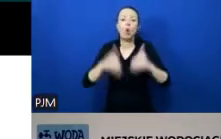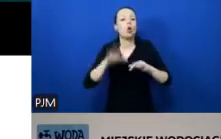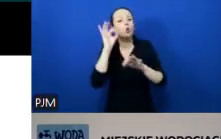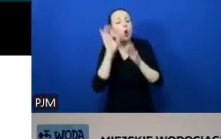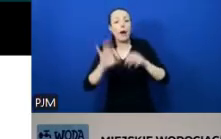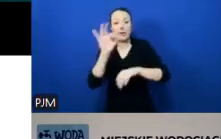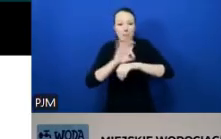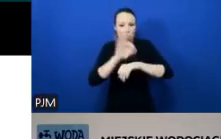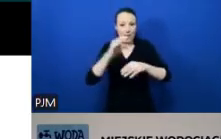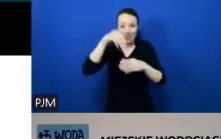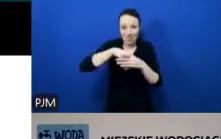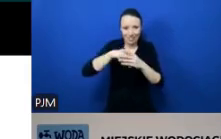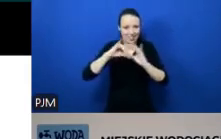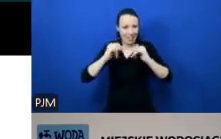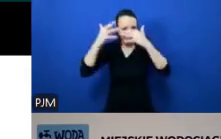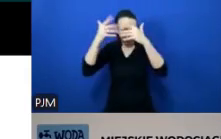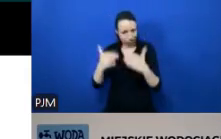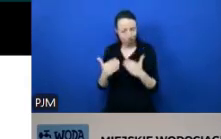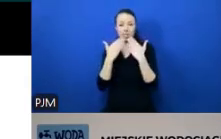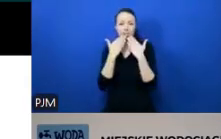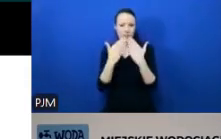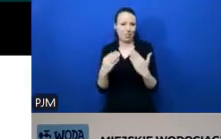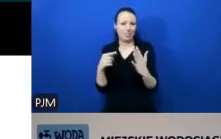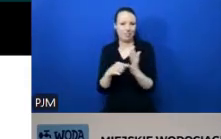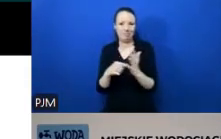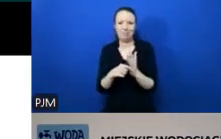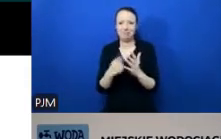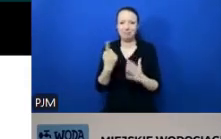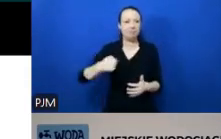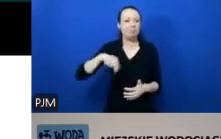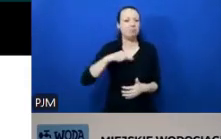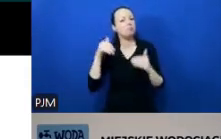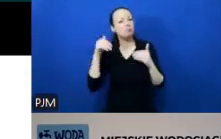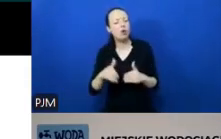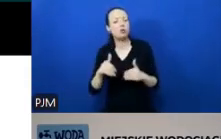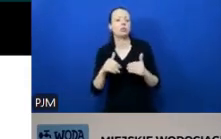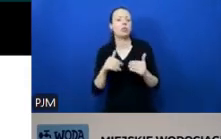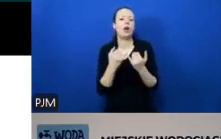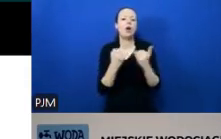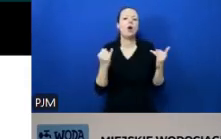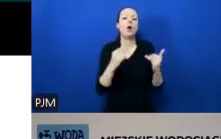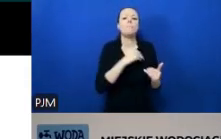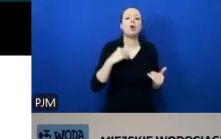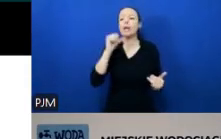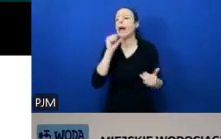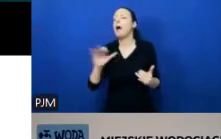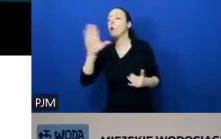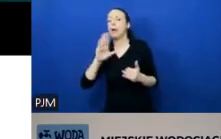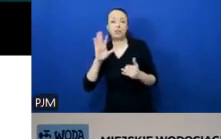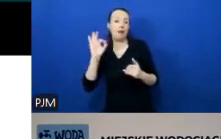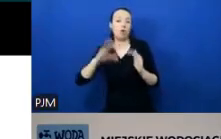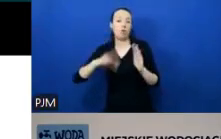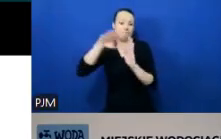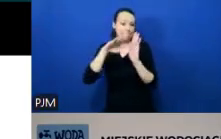of the project, of the investment project, the implementation of which helped us to meet the requirements of the European